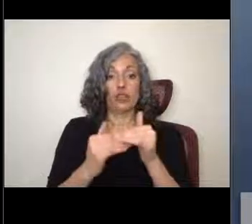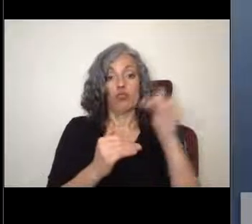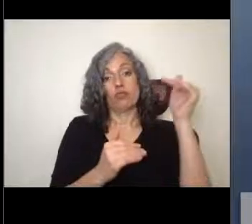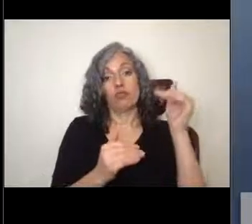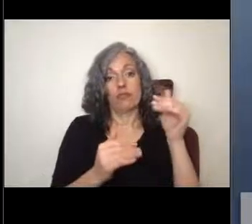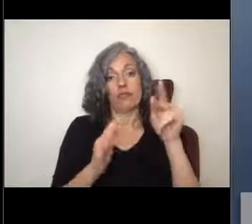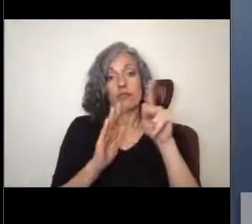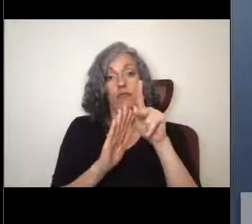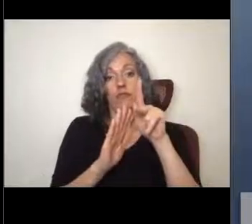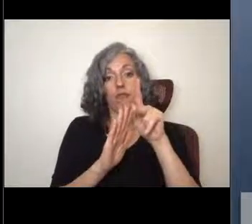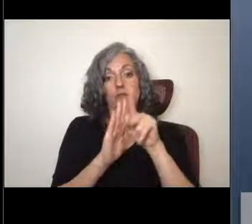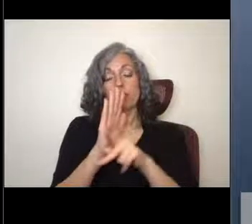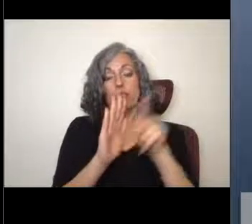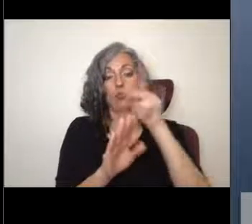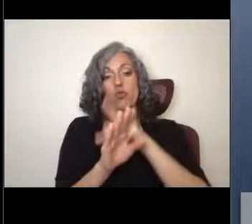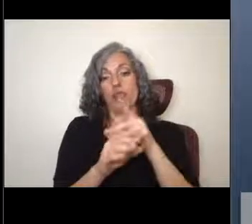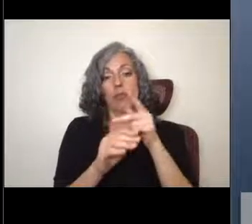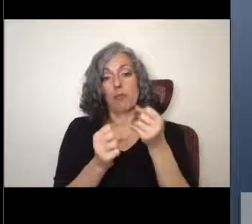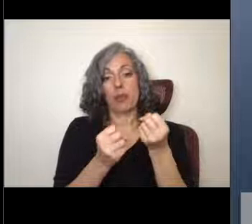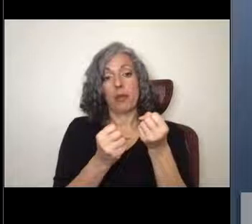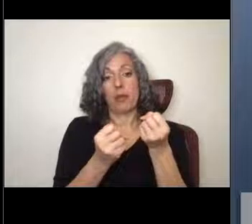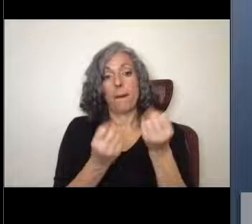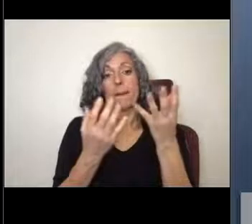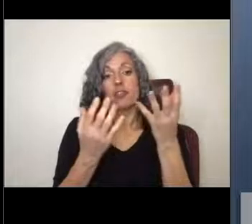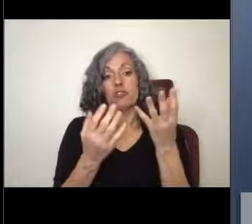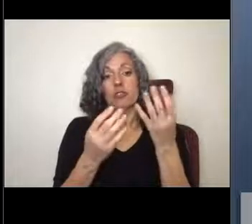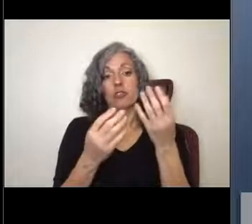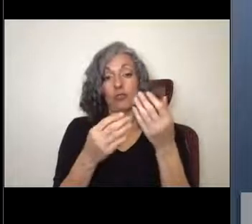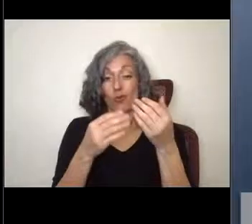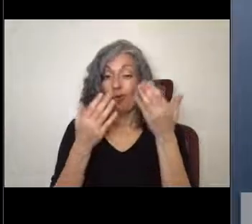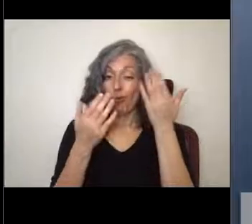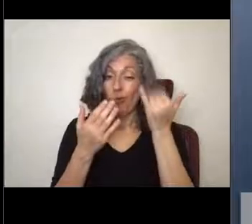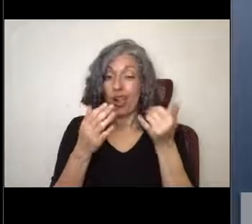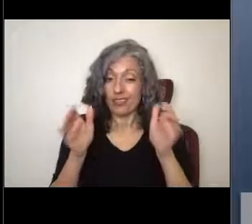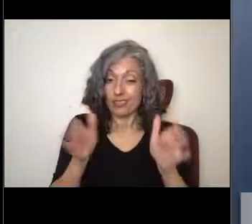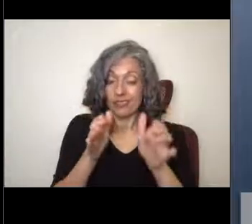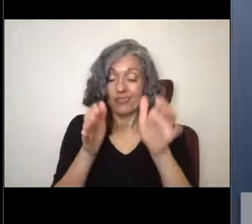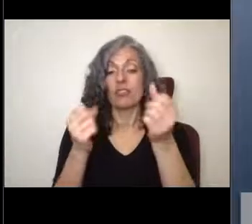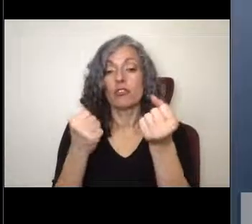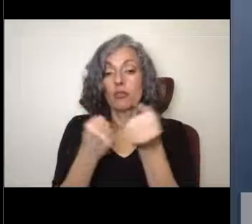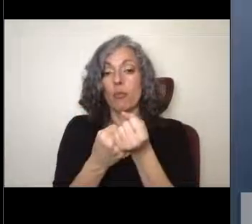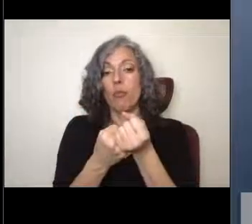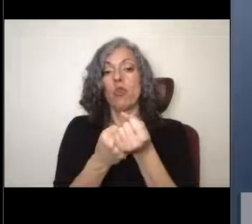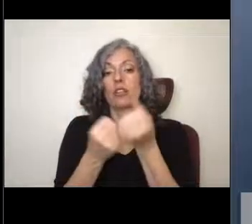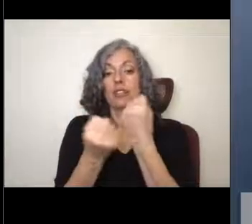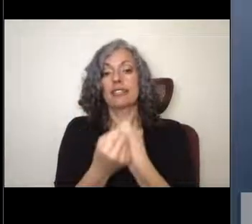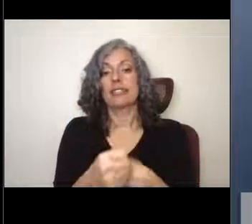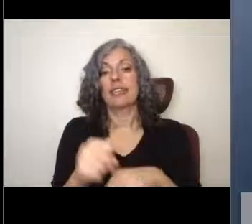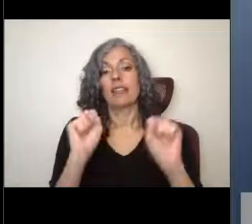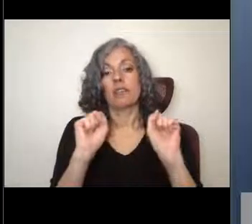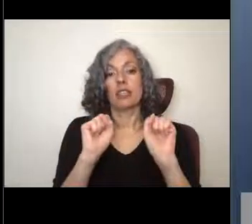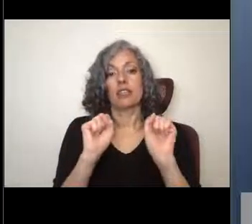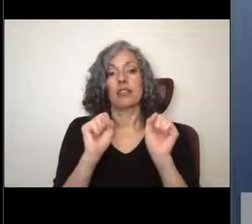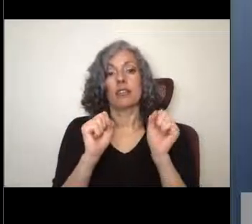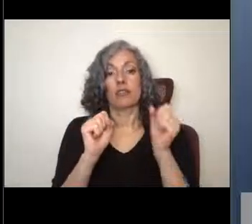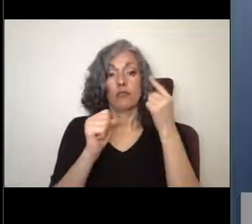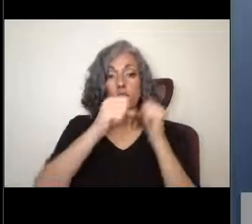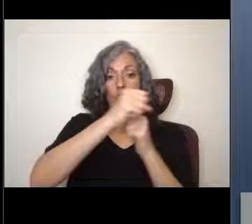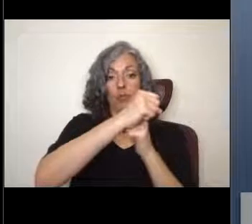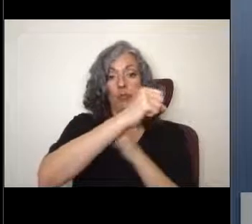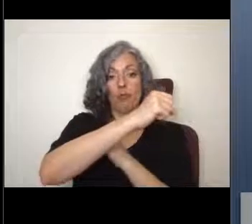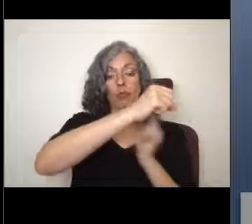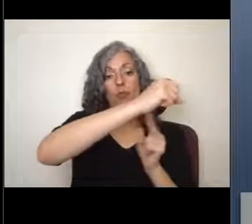amount due to the additional scope to enhance the safety, incorporating additional complete streets elements, and upgrading 2 bridges to current standards.